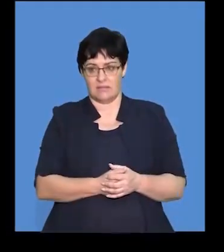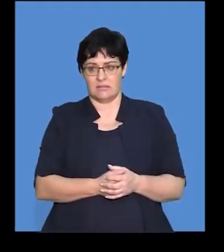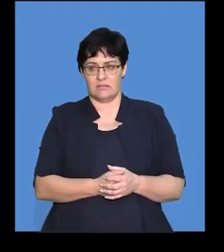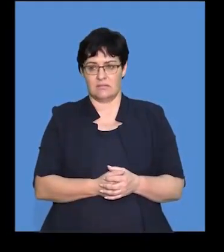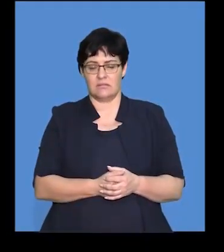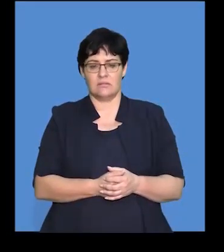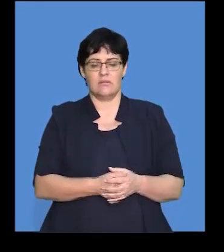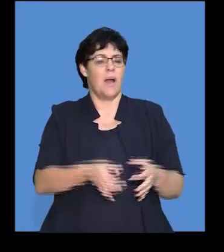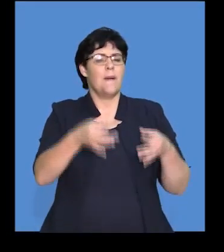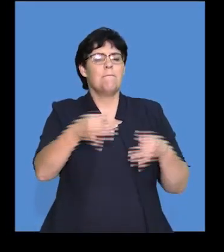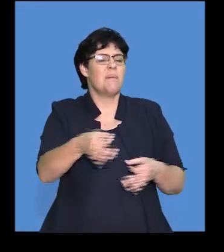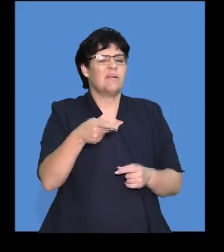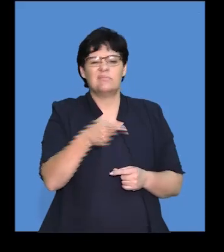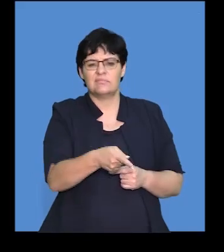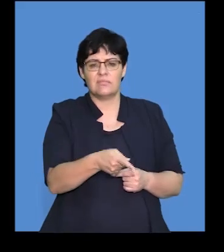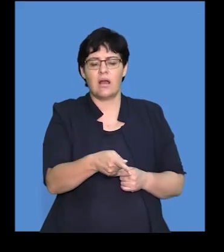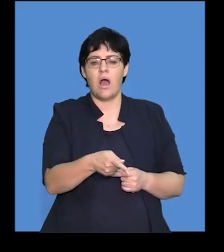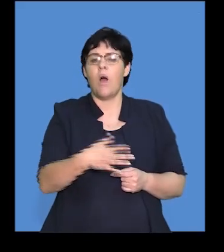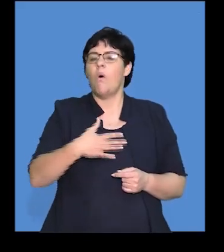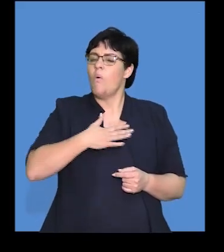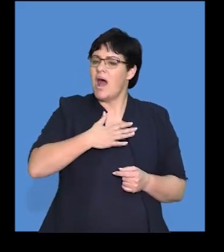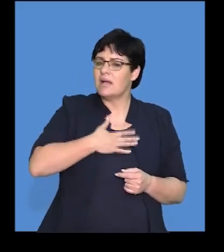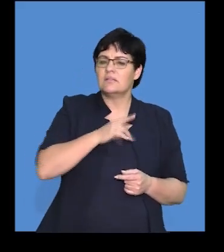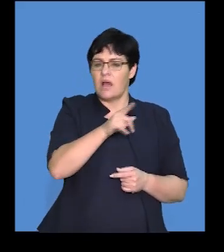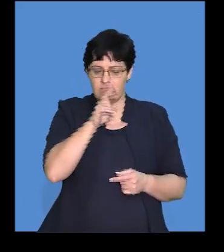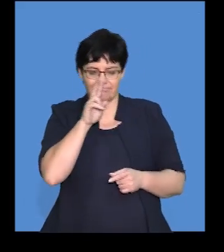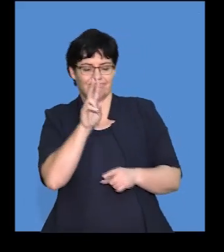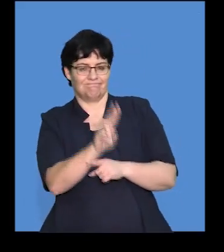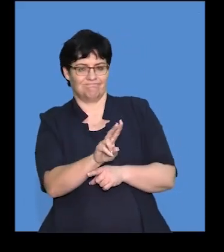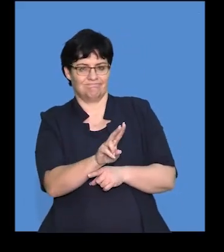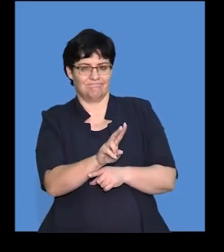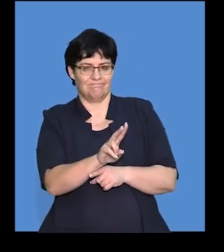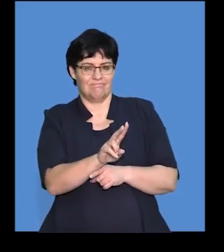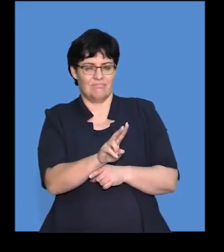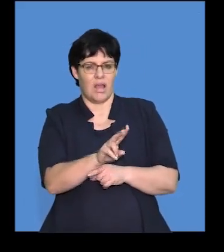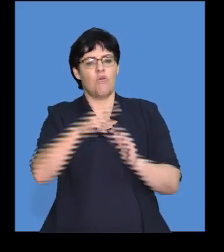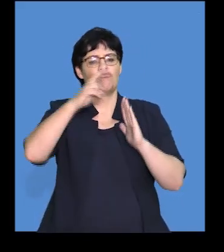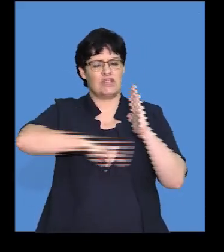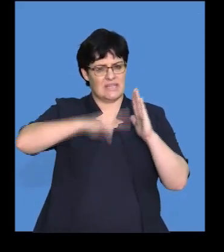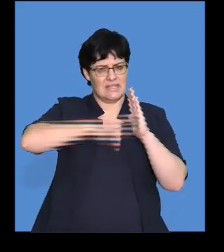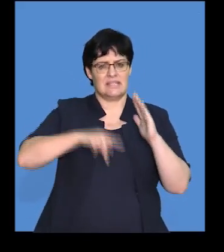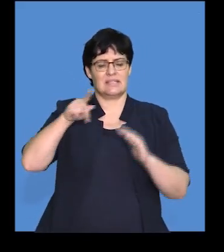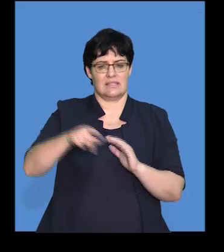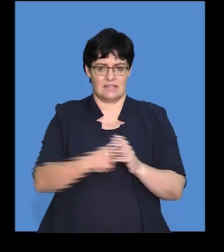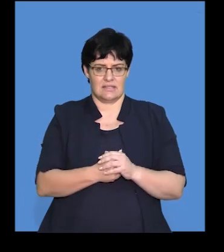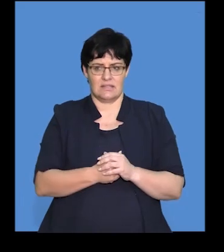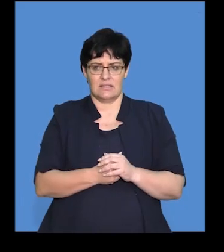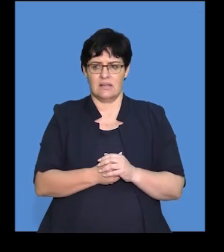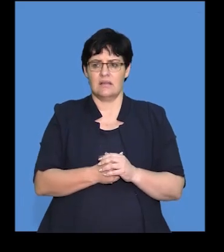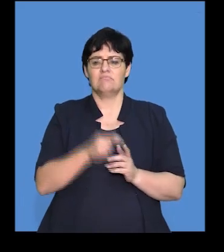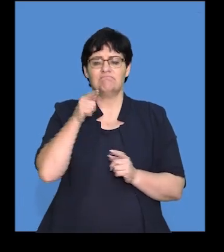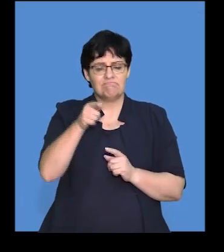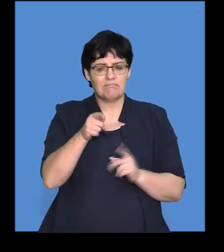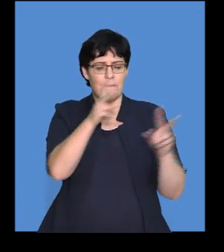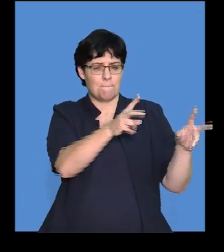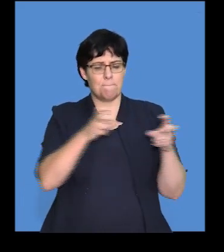a paper where I would like for us to please take a minute and seconds and read this extract. This is an